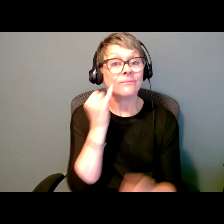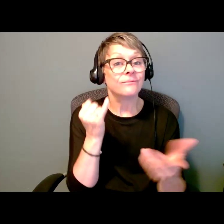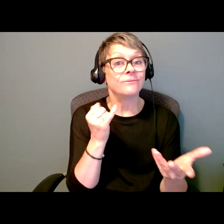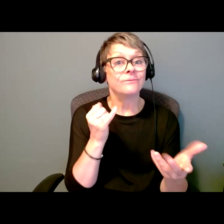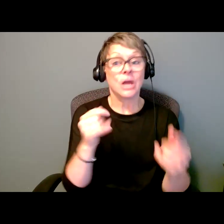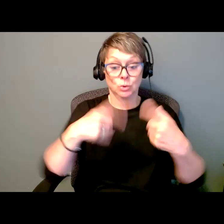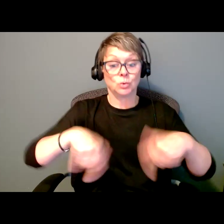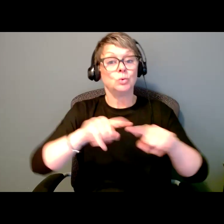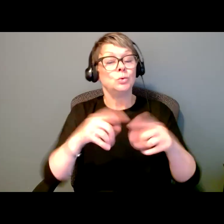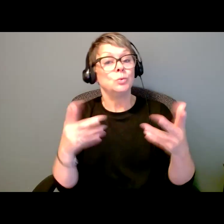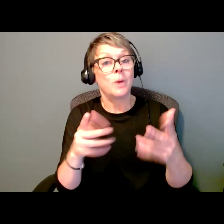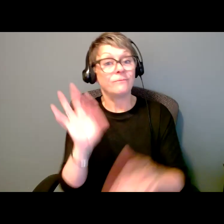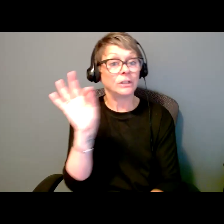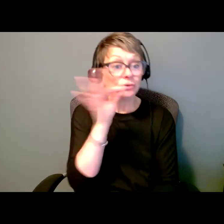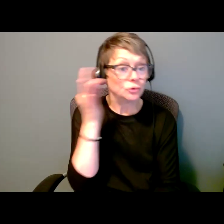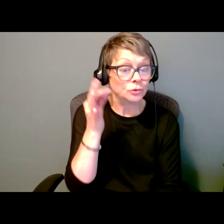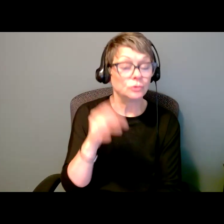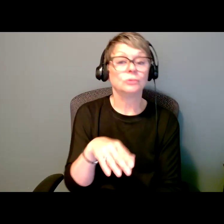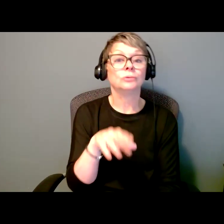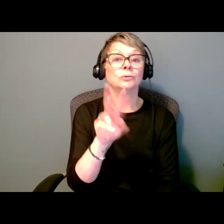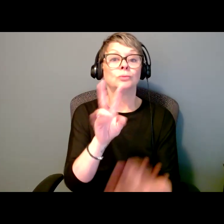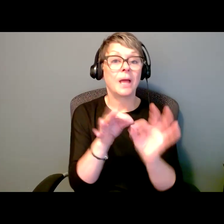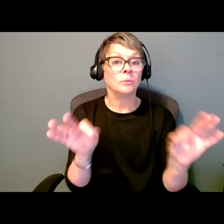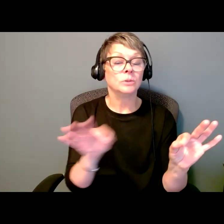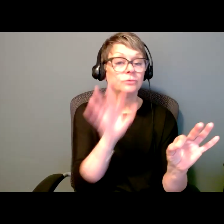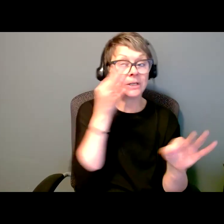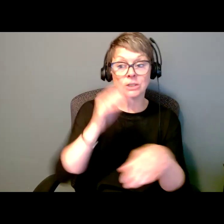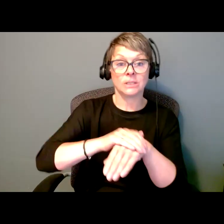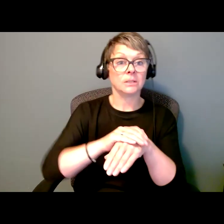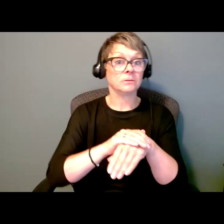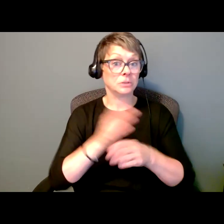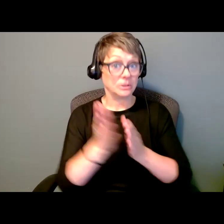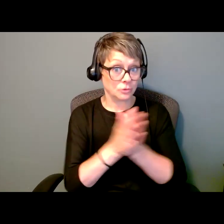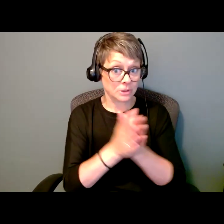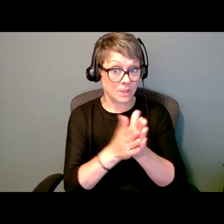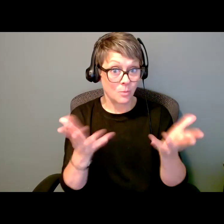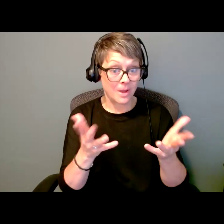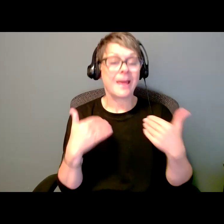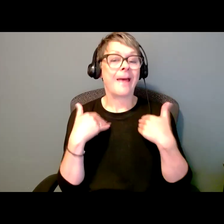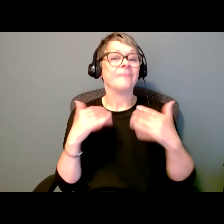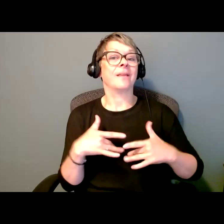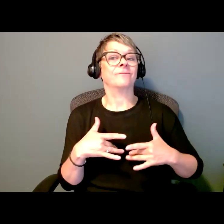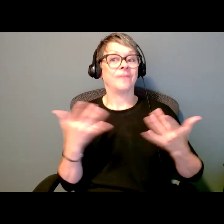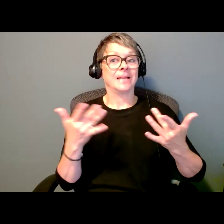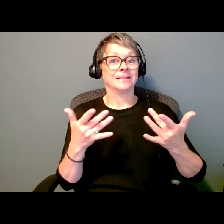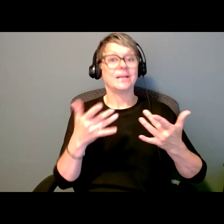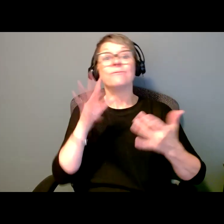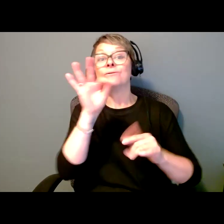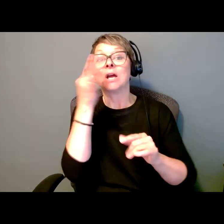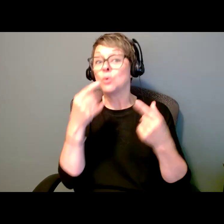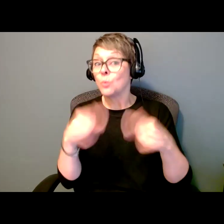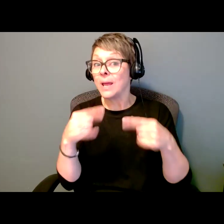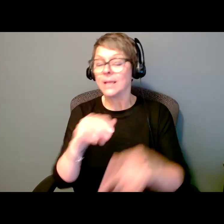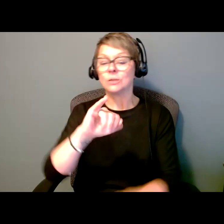you are francophone or bilingual and interested, we are also hosting an event in French on